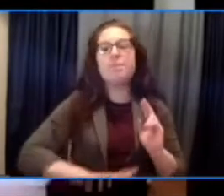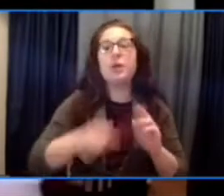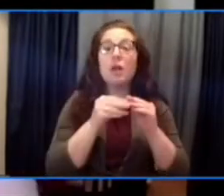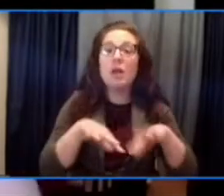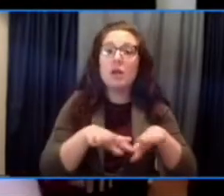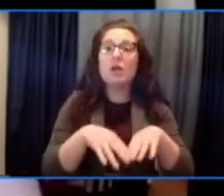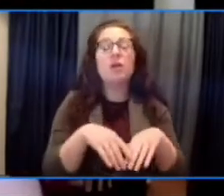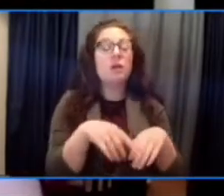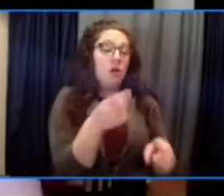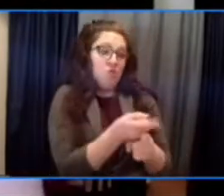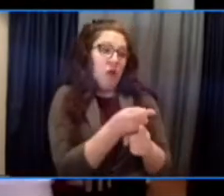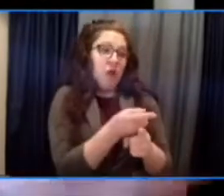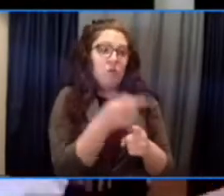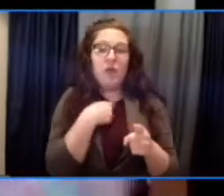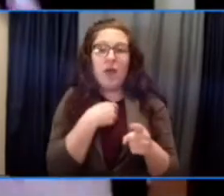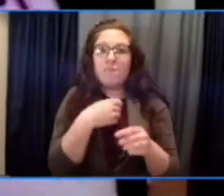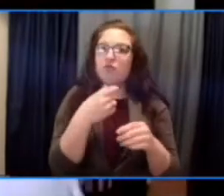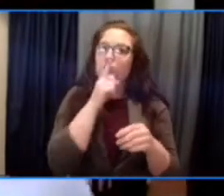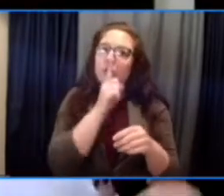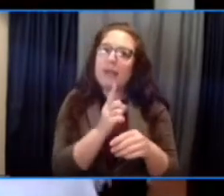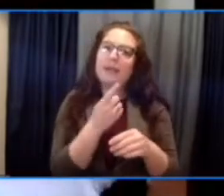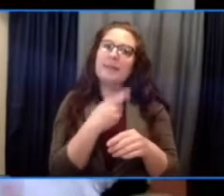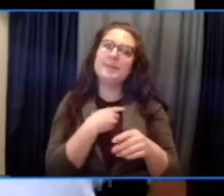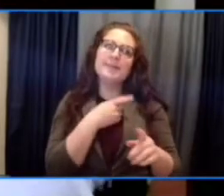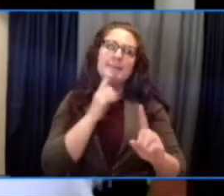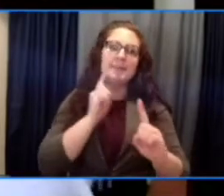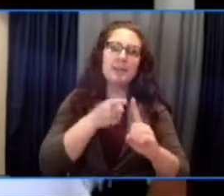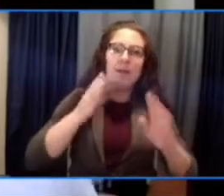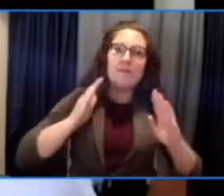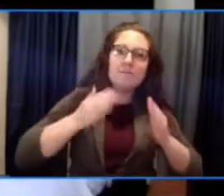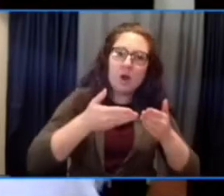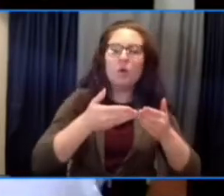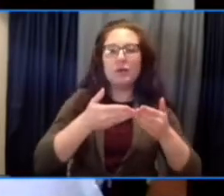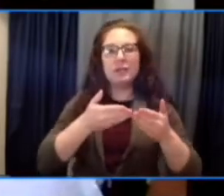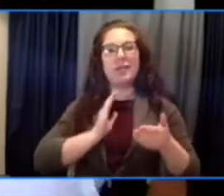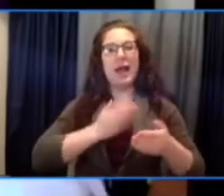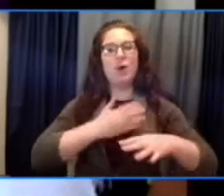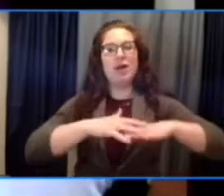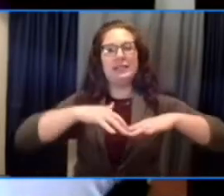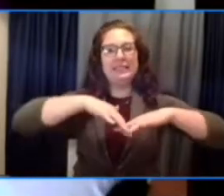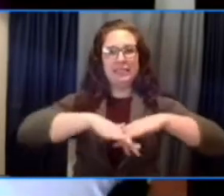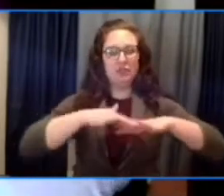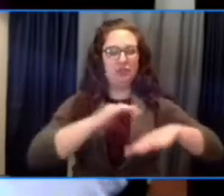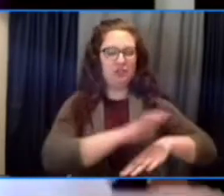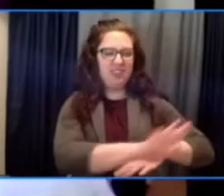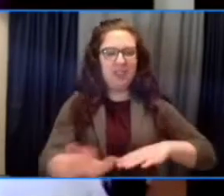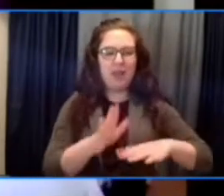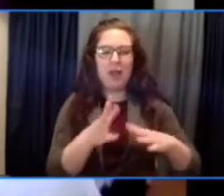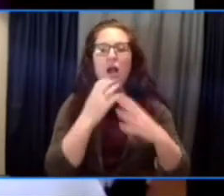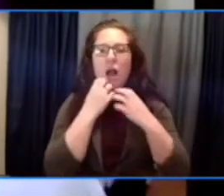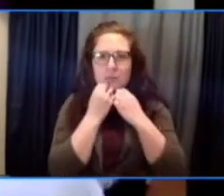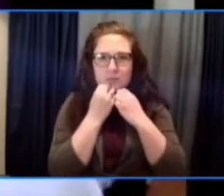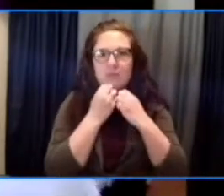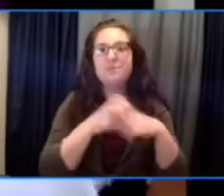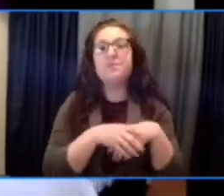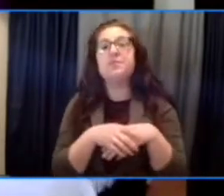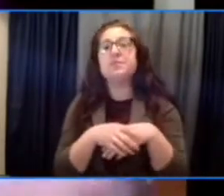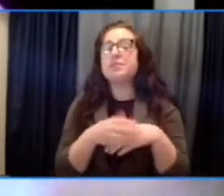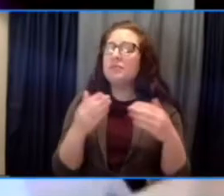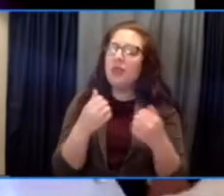indigenous communities in our work. You know, Road Ahead is one of my favorite parts about being at BIS because it's when I get to be with